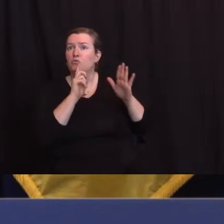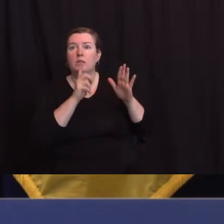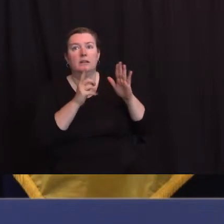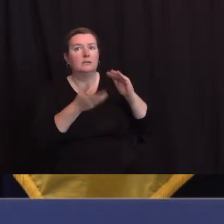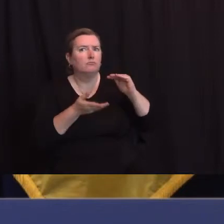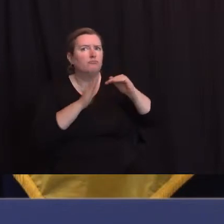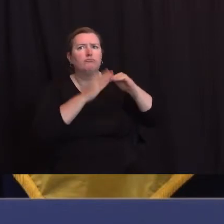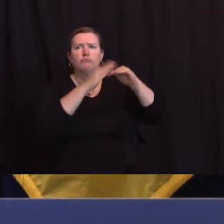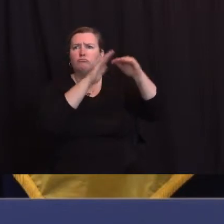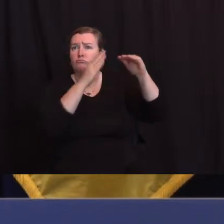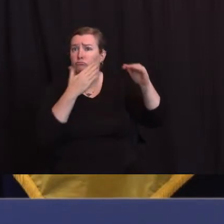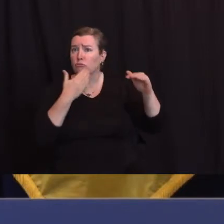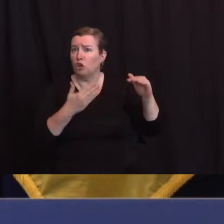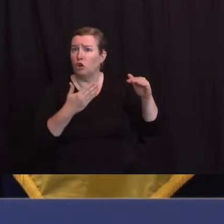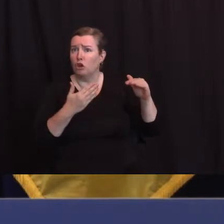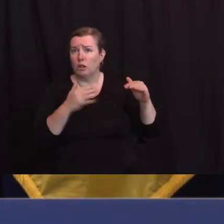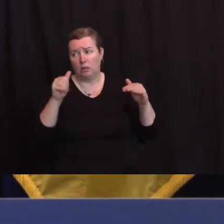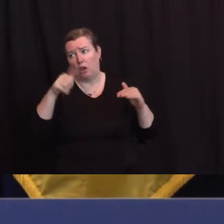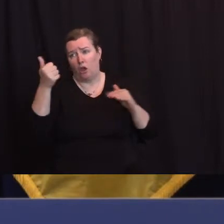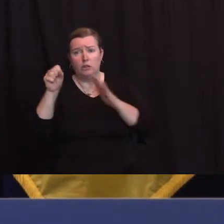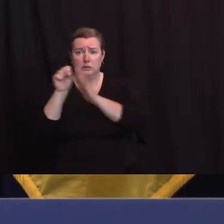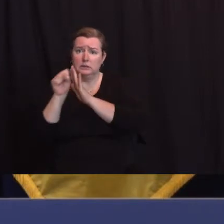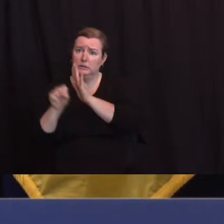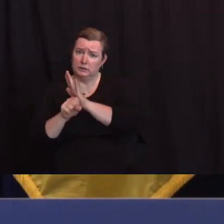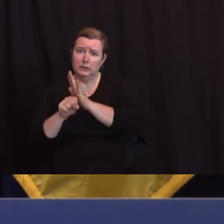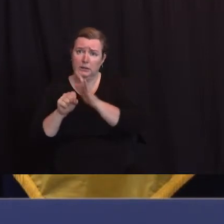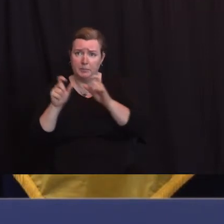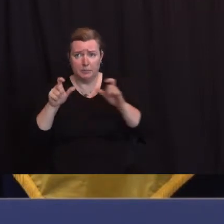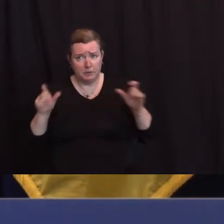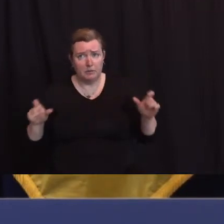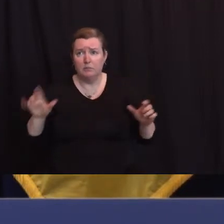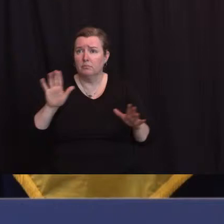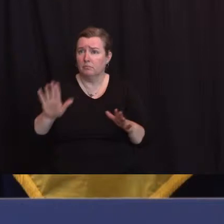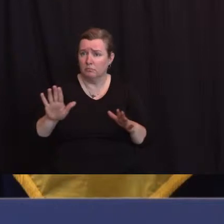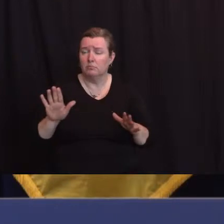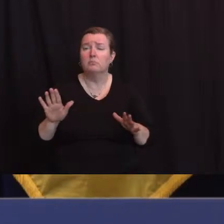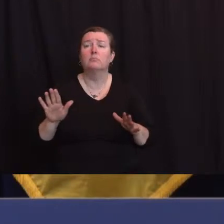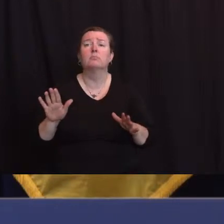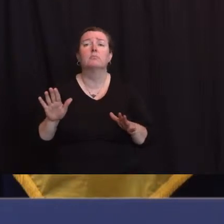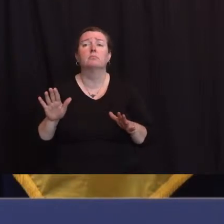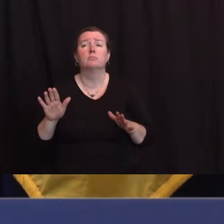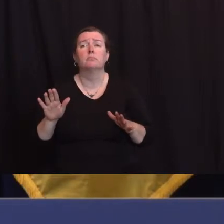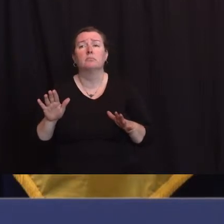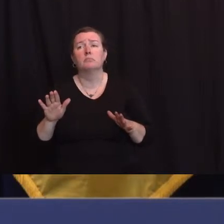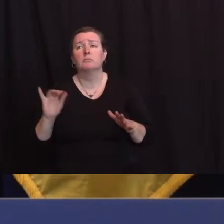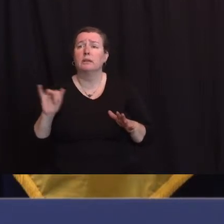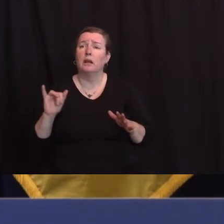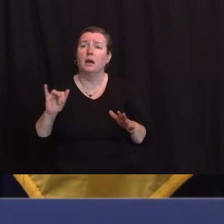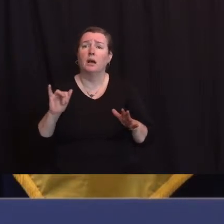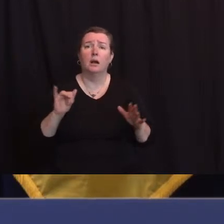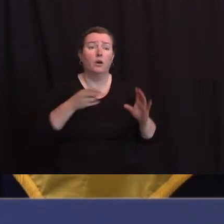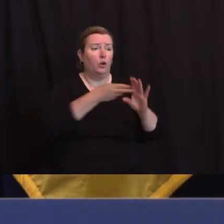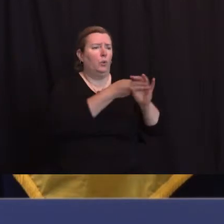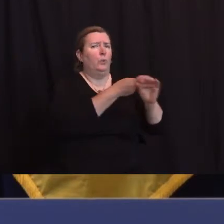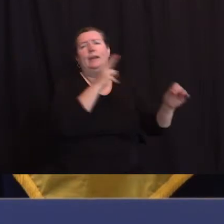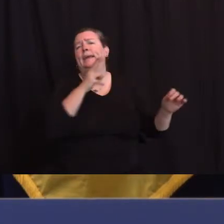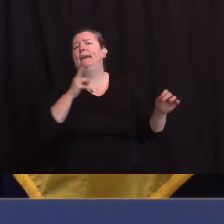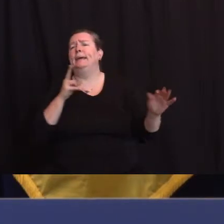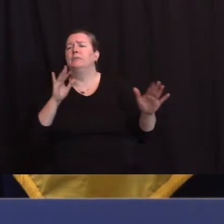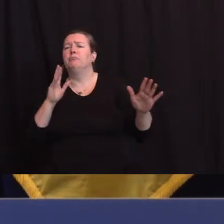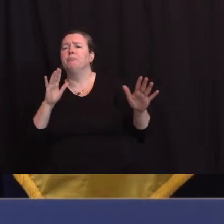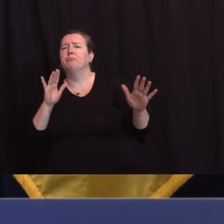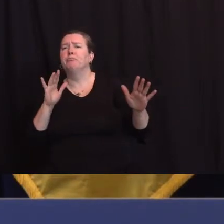many places, folks, believe it or not, when they leave the workforce, unlike when the economy's going down, they leave the workforce because